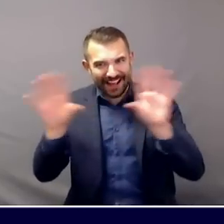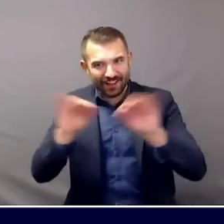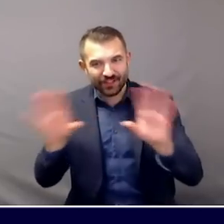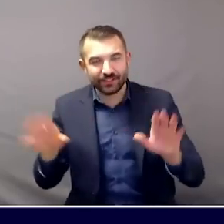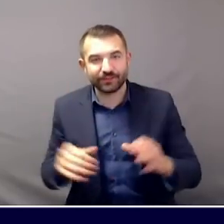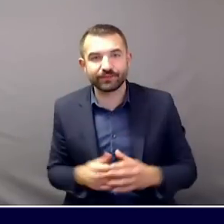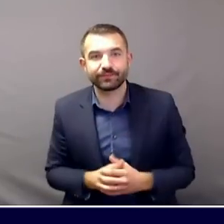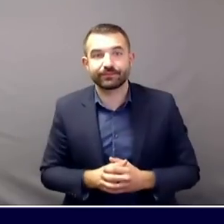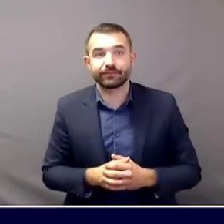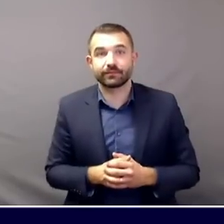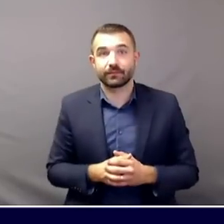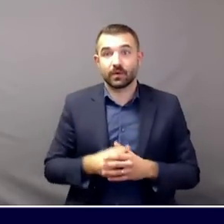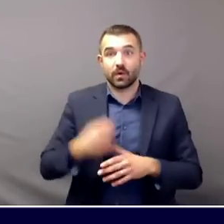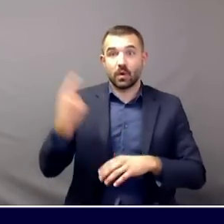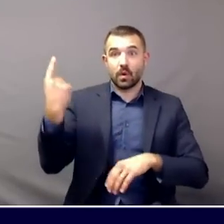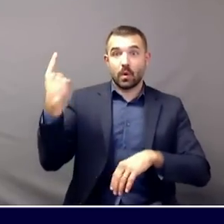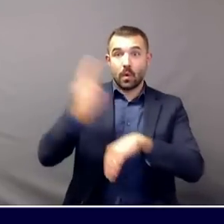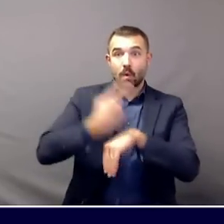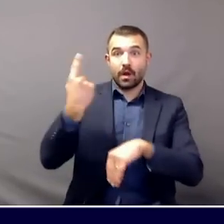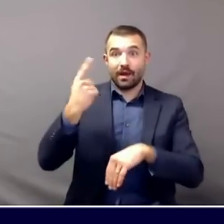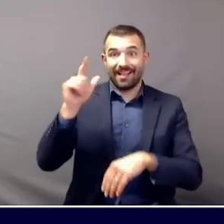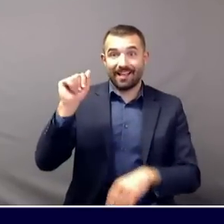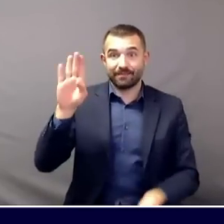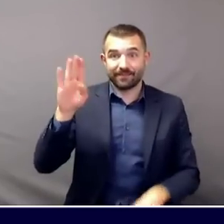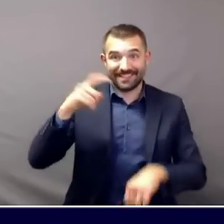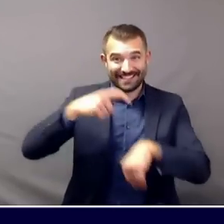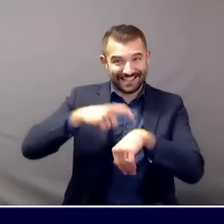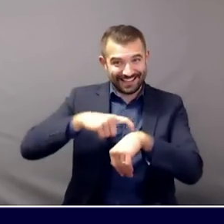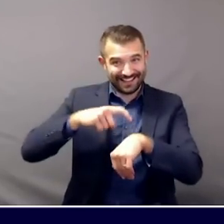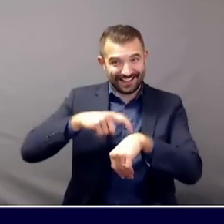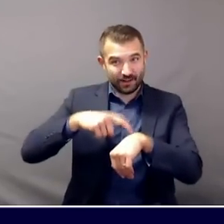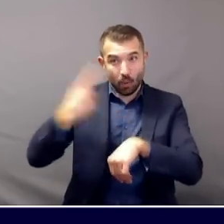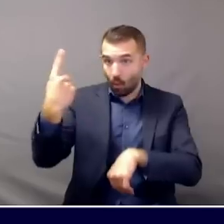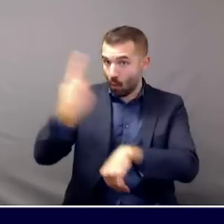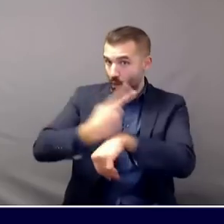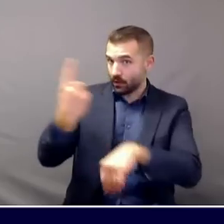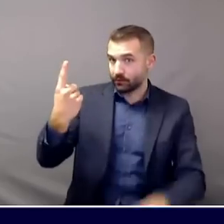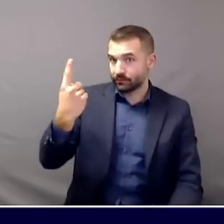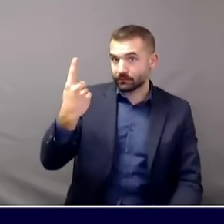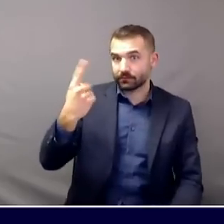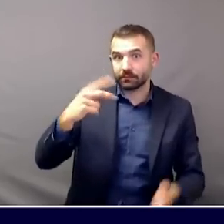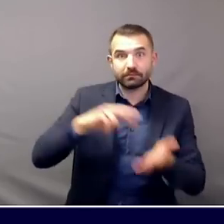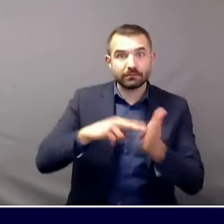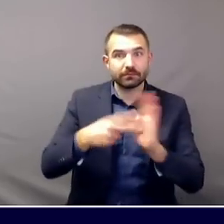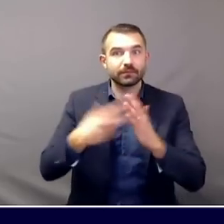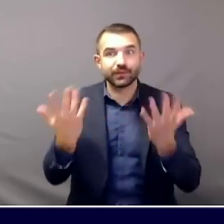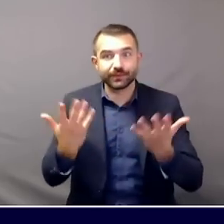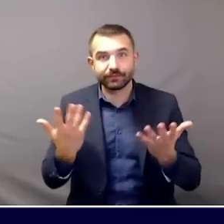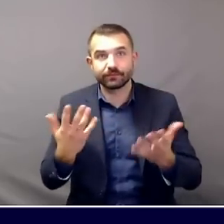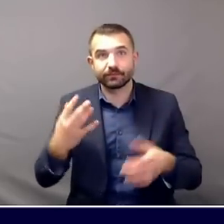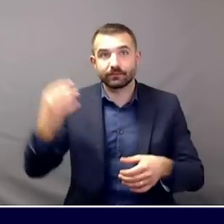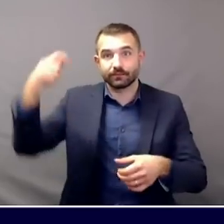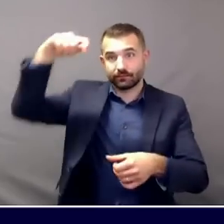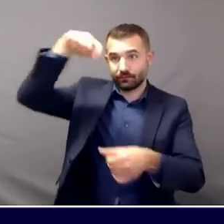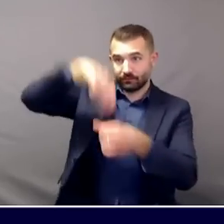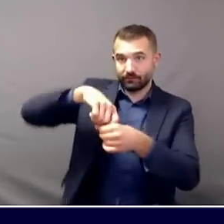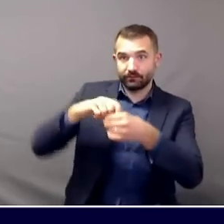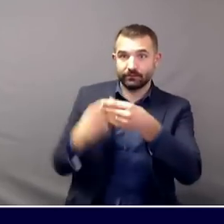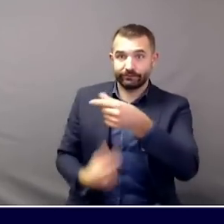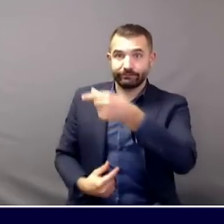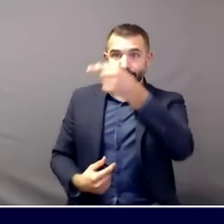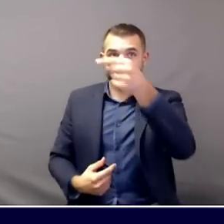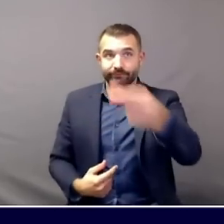mentioned is the time from when a specimen has been entered into our electronic system to the time that the result is reported back